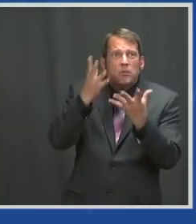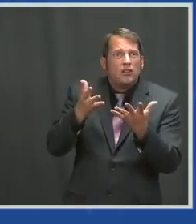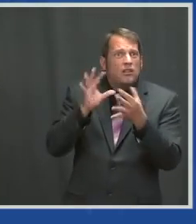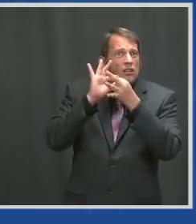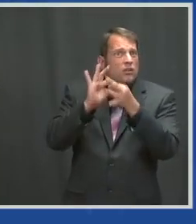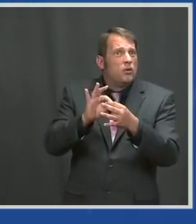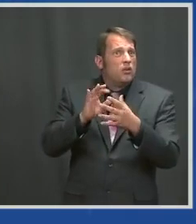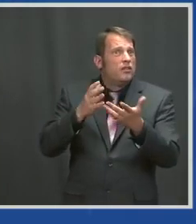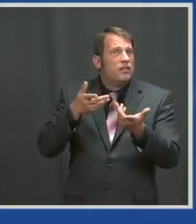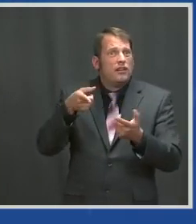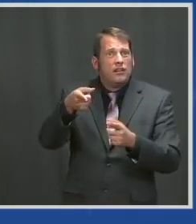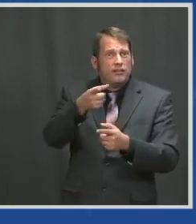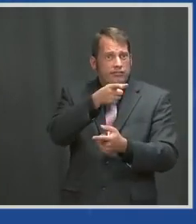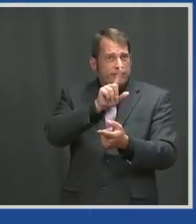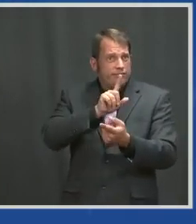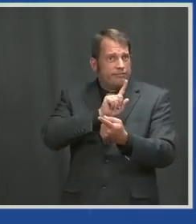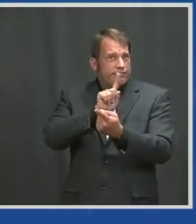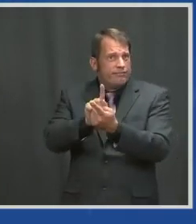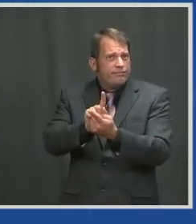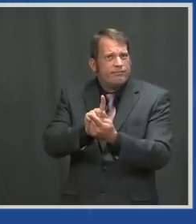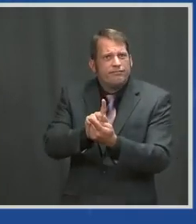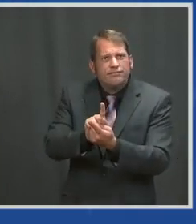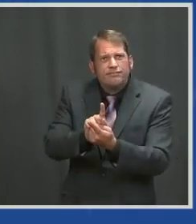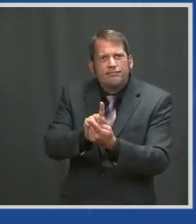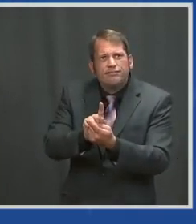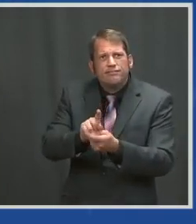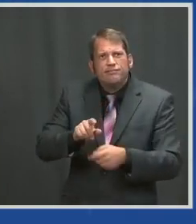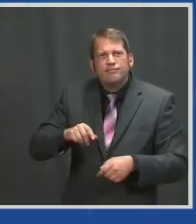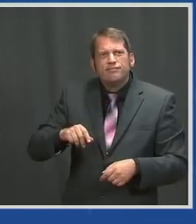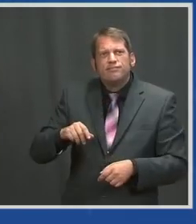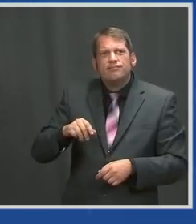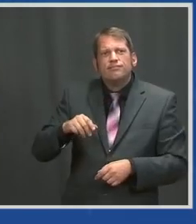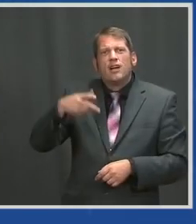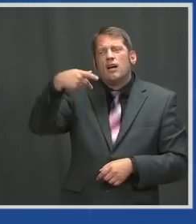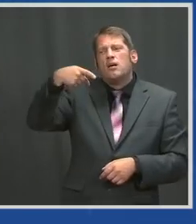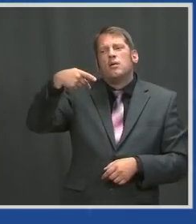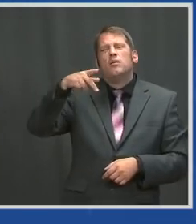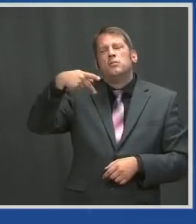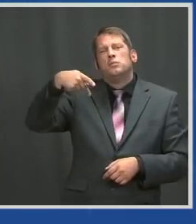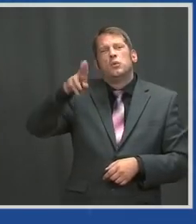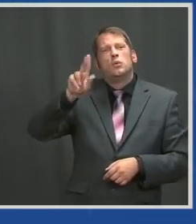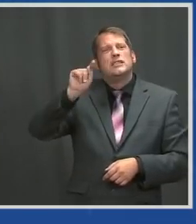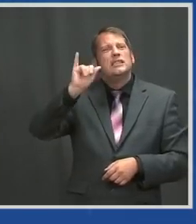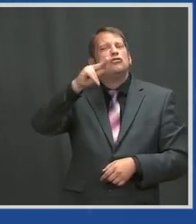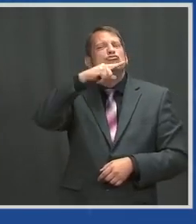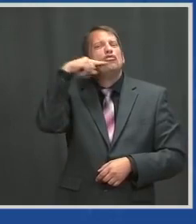Is that going to happen? I'm confident we'll be able to do it. We don't have any a